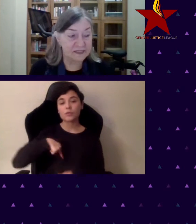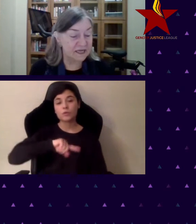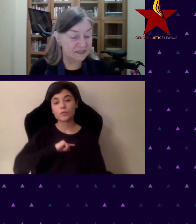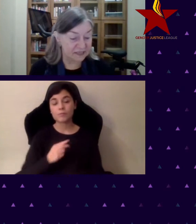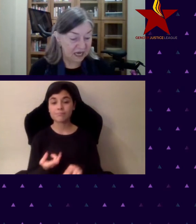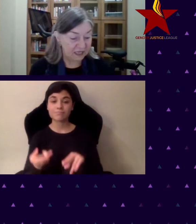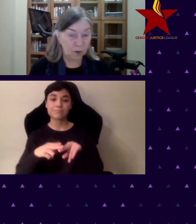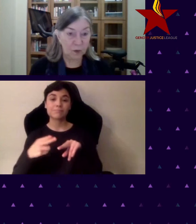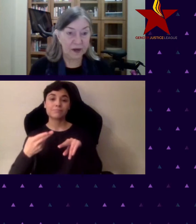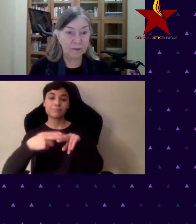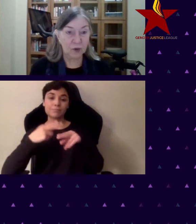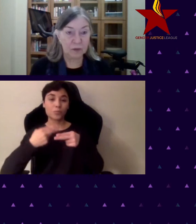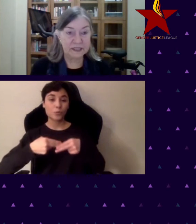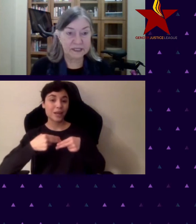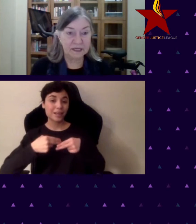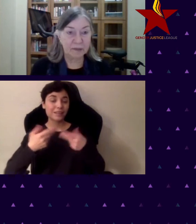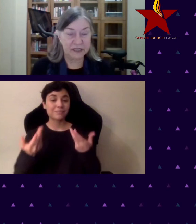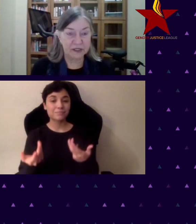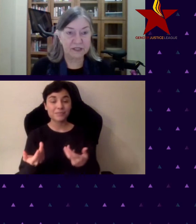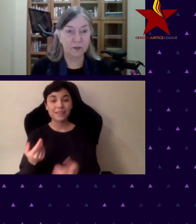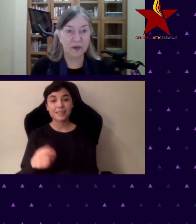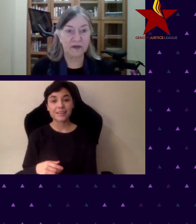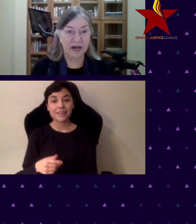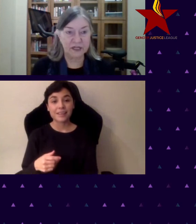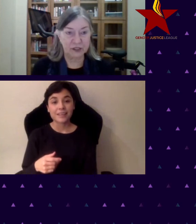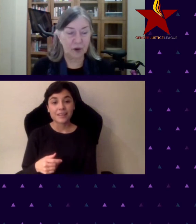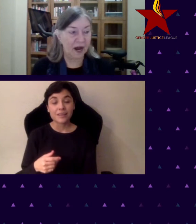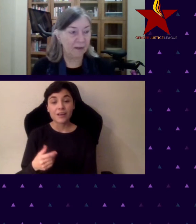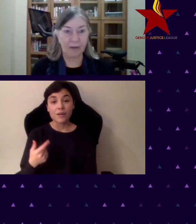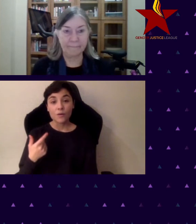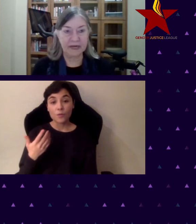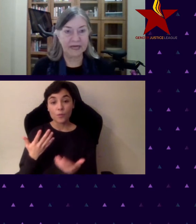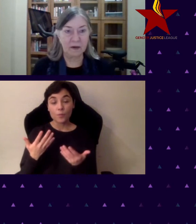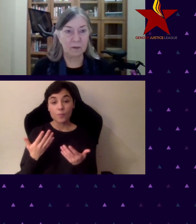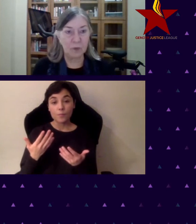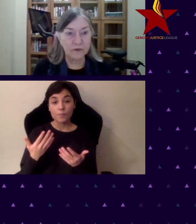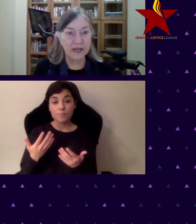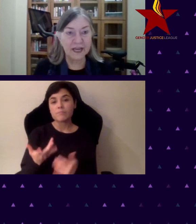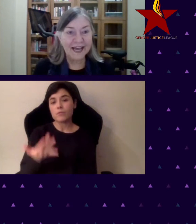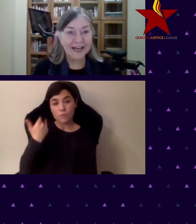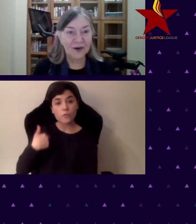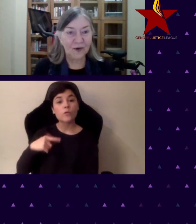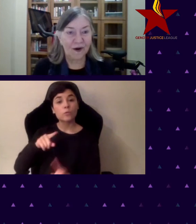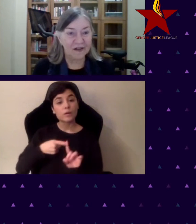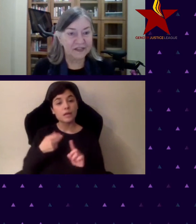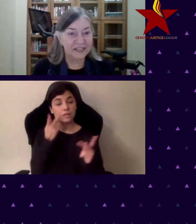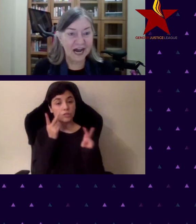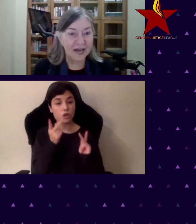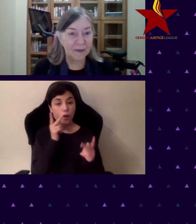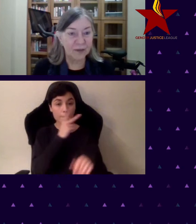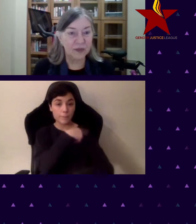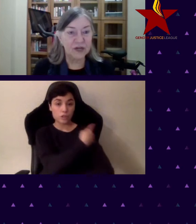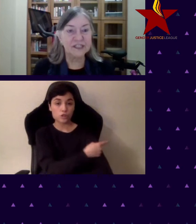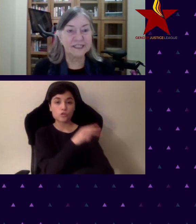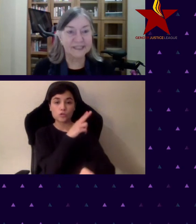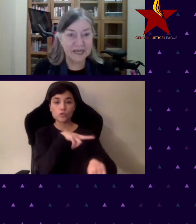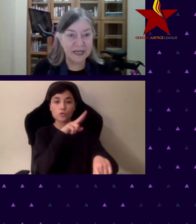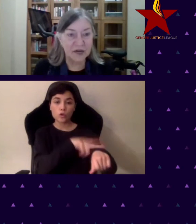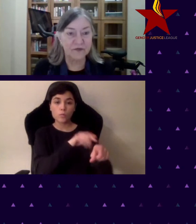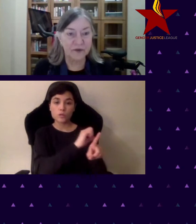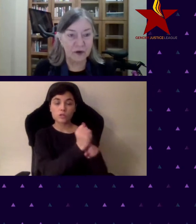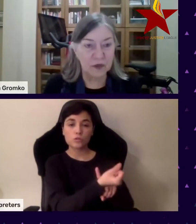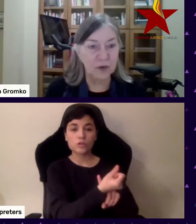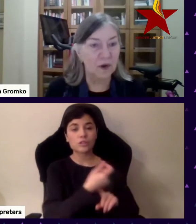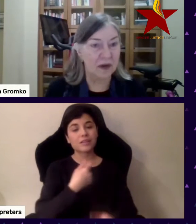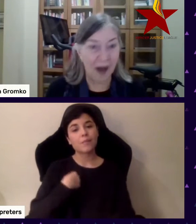that is like when I'm normally seeing patients the way that I do, I'm up and down and moving, all the time. And when you're just